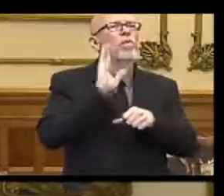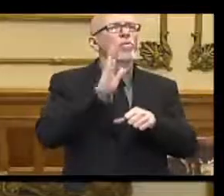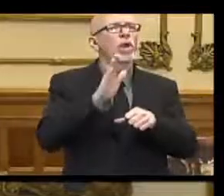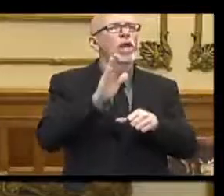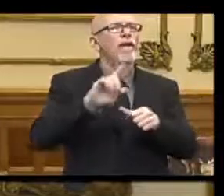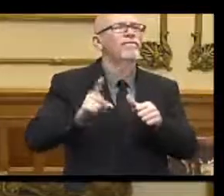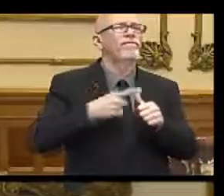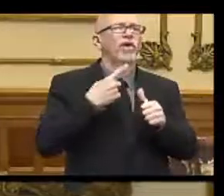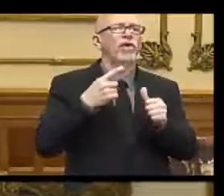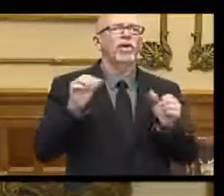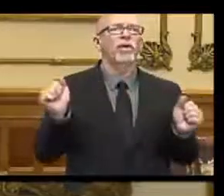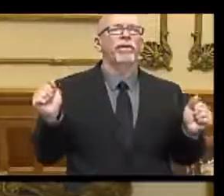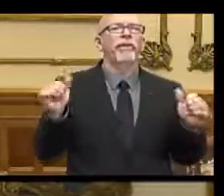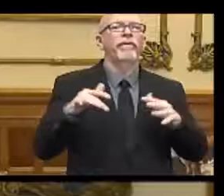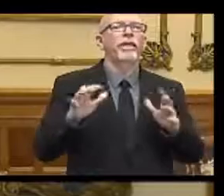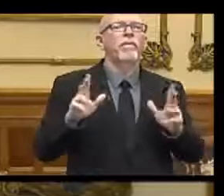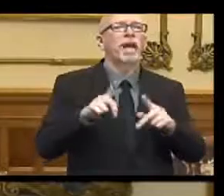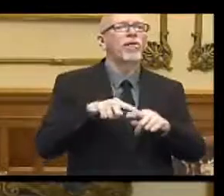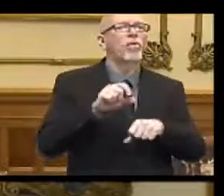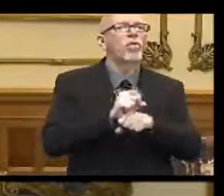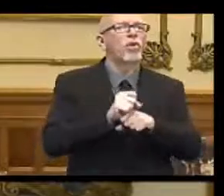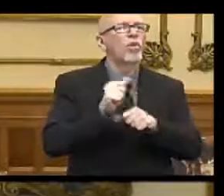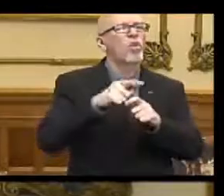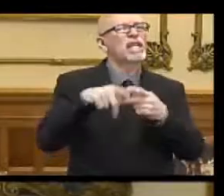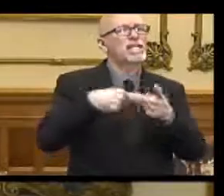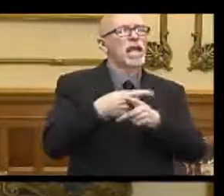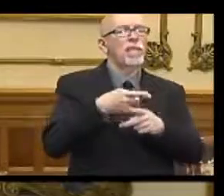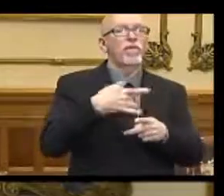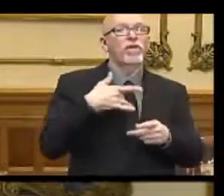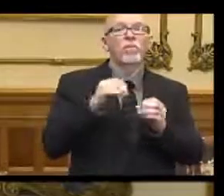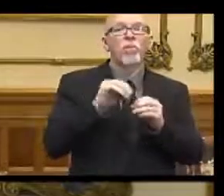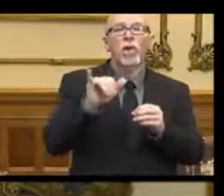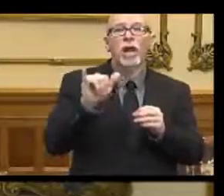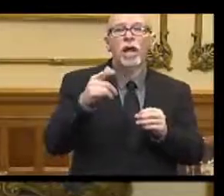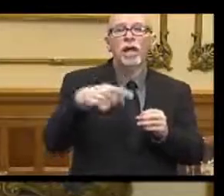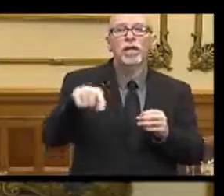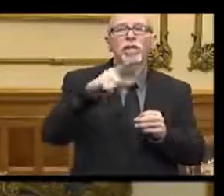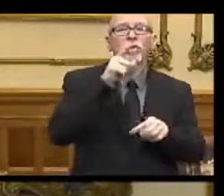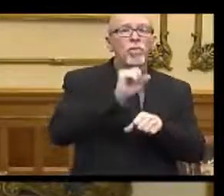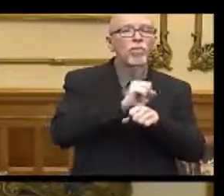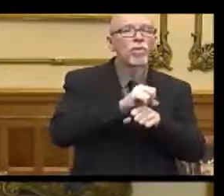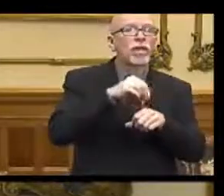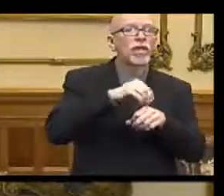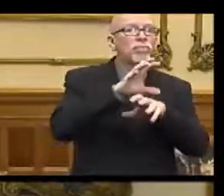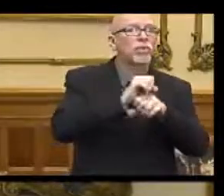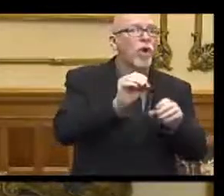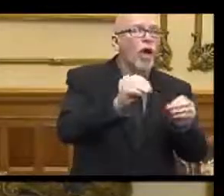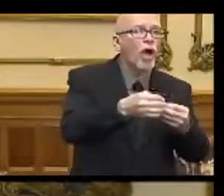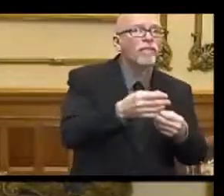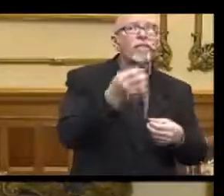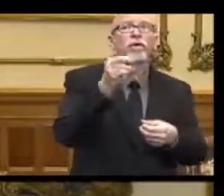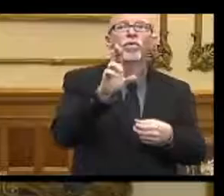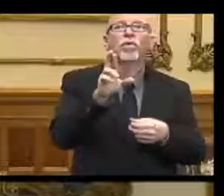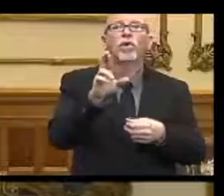that first wave of those who can go back to work? Are you thinking it's people who work in traditional offices or manufacturing